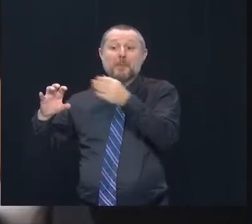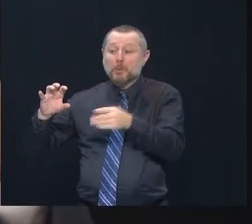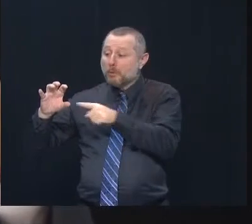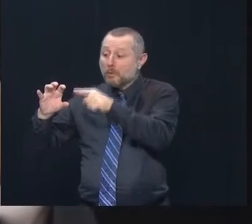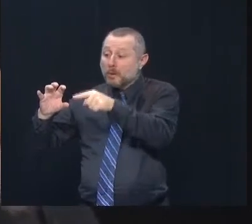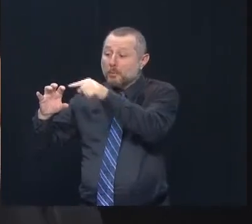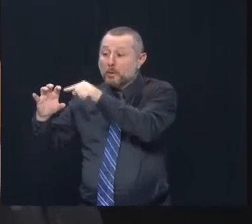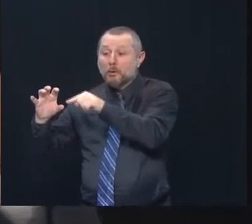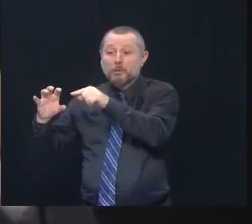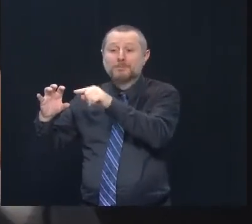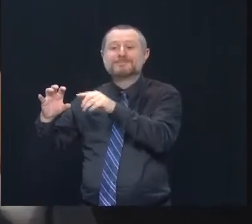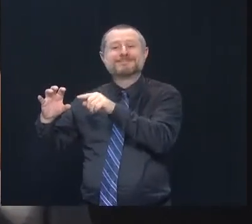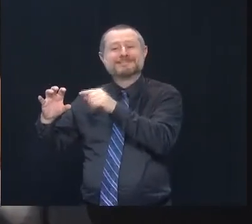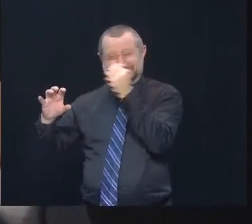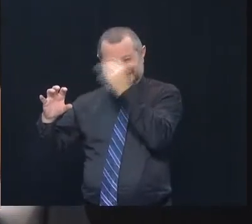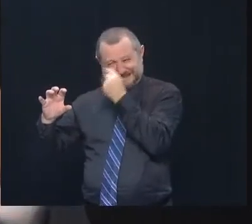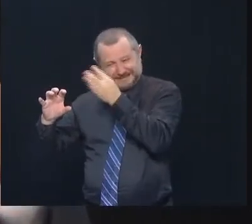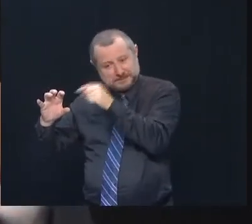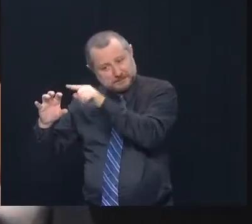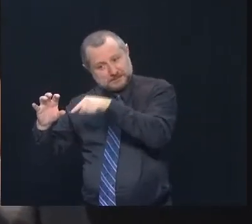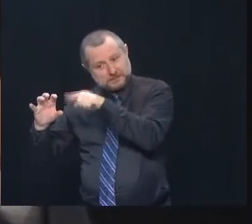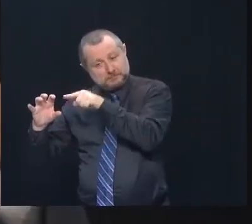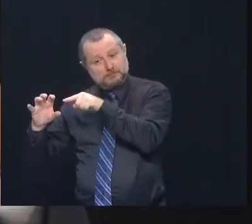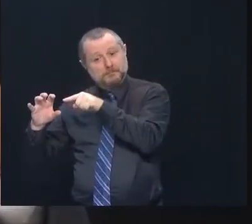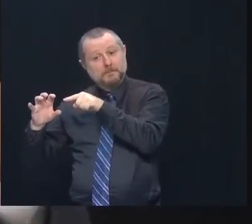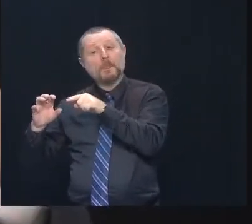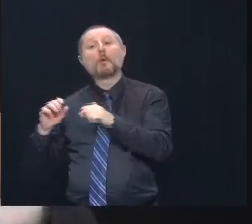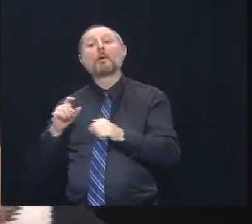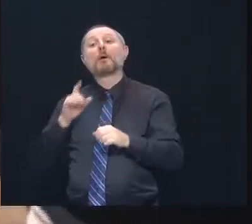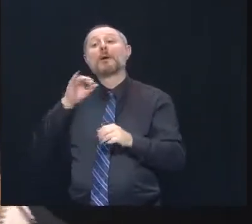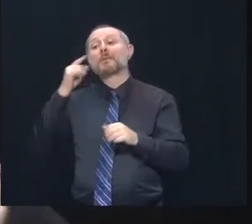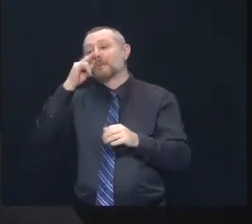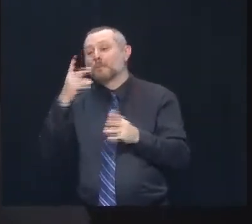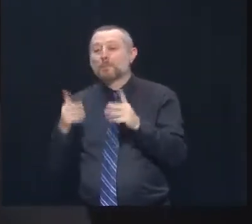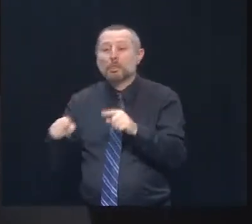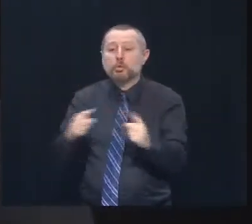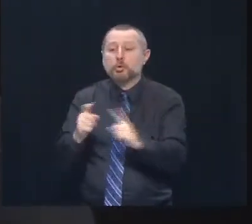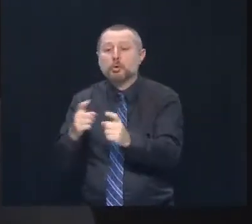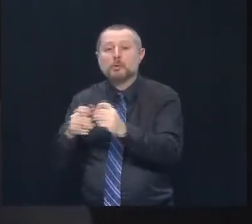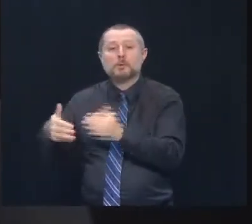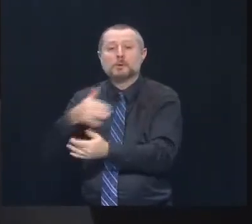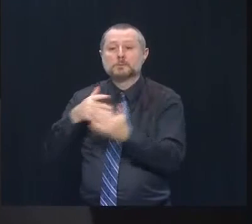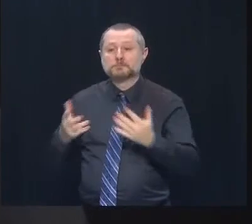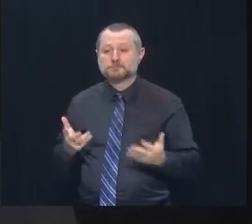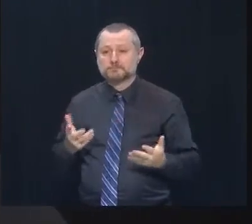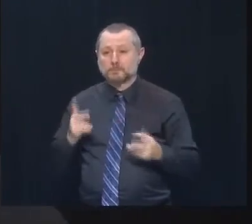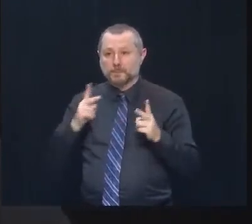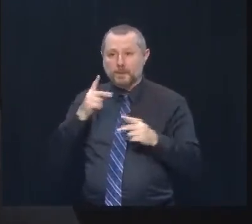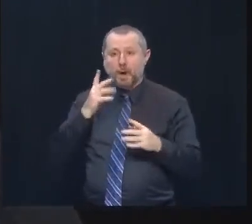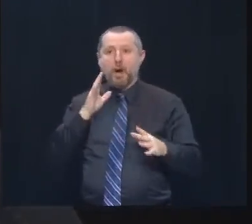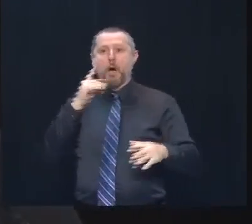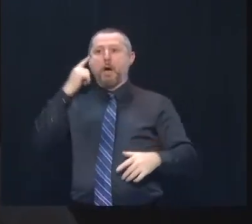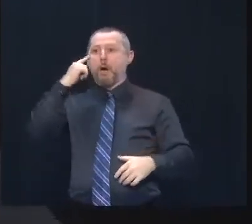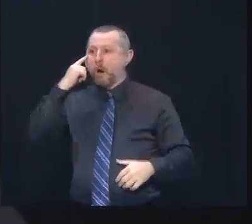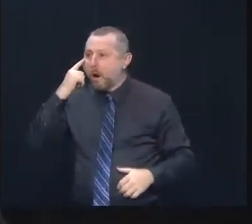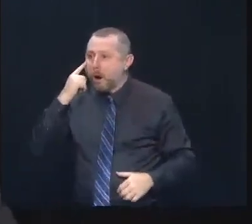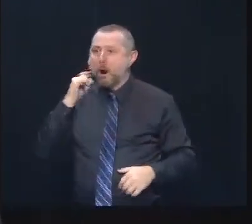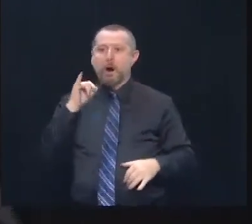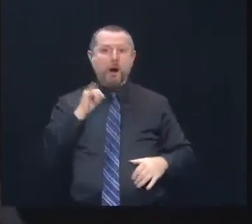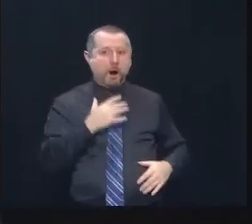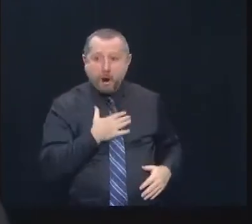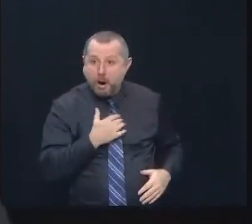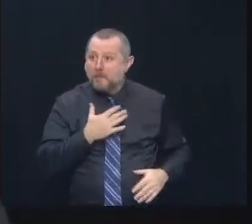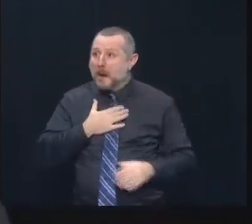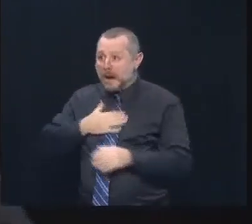infected. The kids your kids are playing with may be infected. And once they hear that, and they get that message, and they change